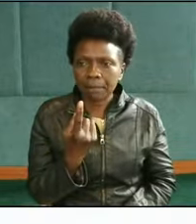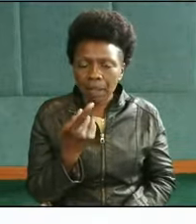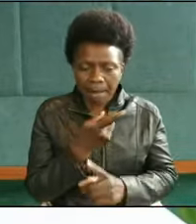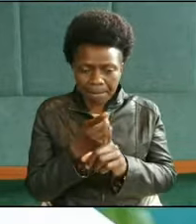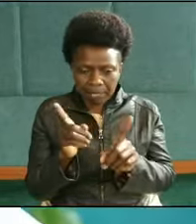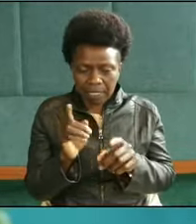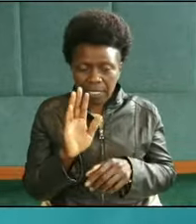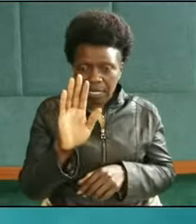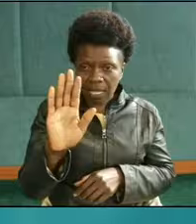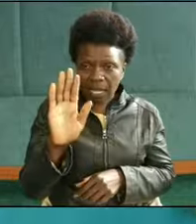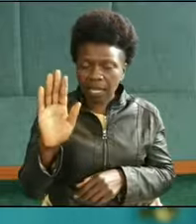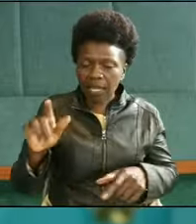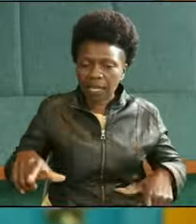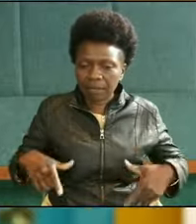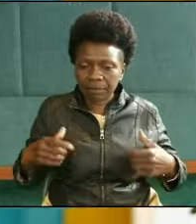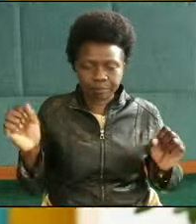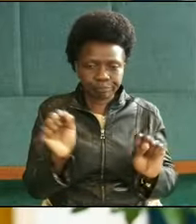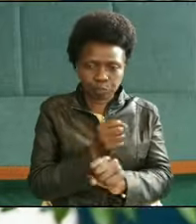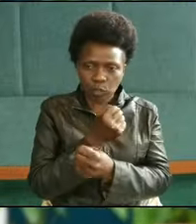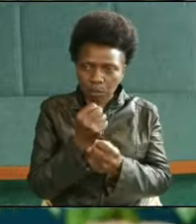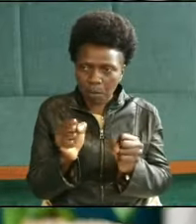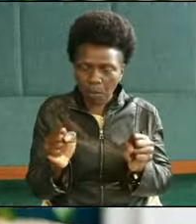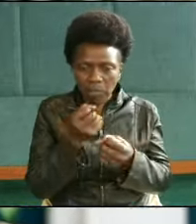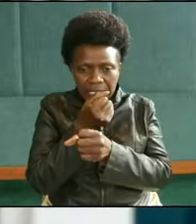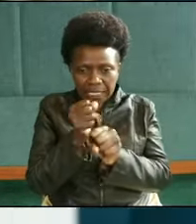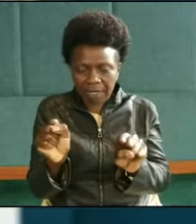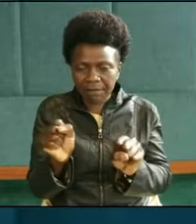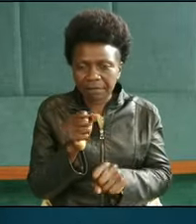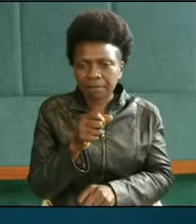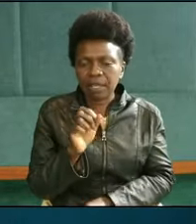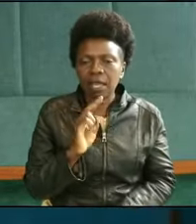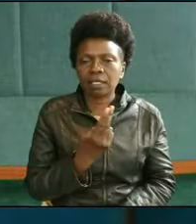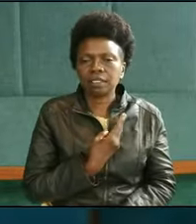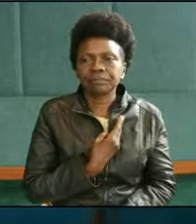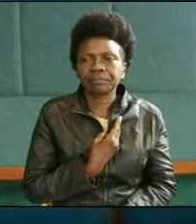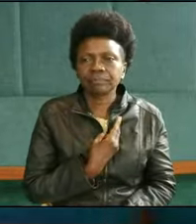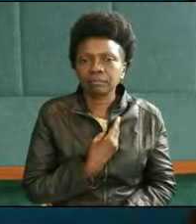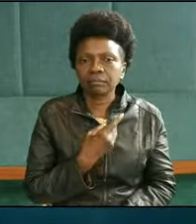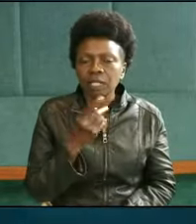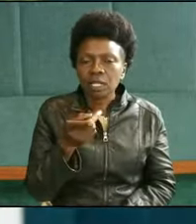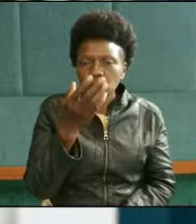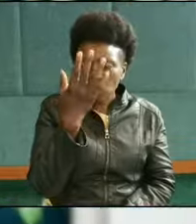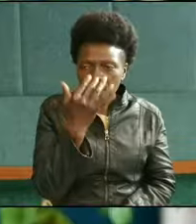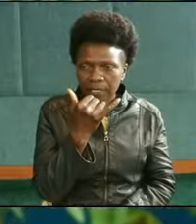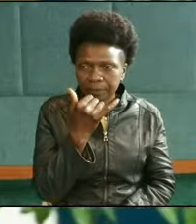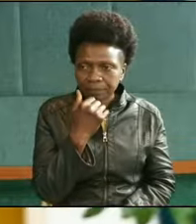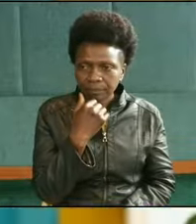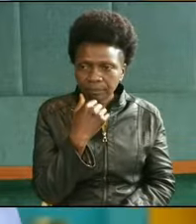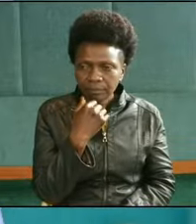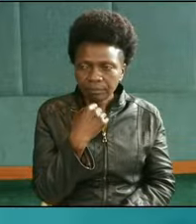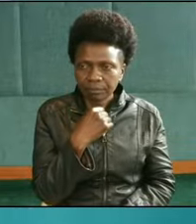But their lives could not be able to save you. That is why